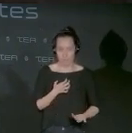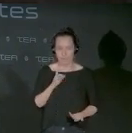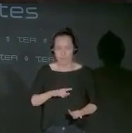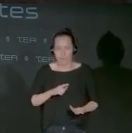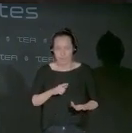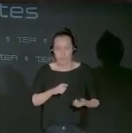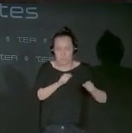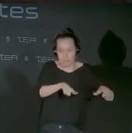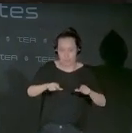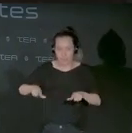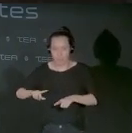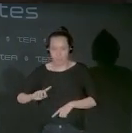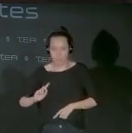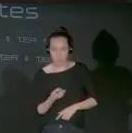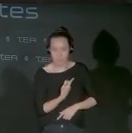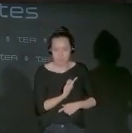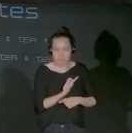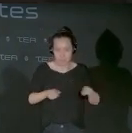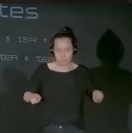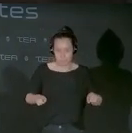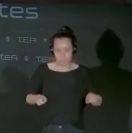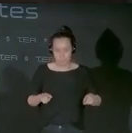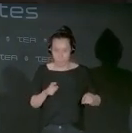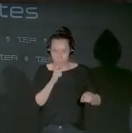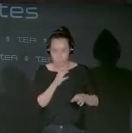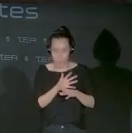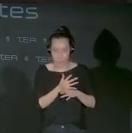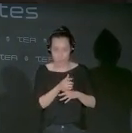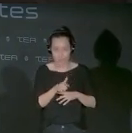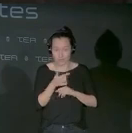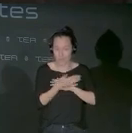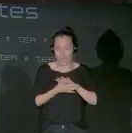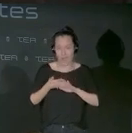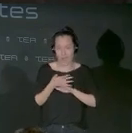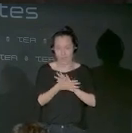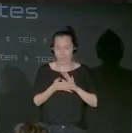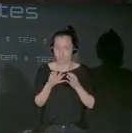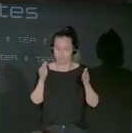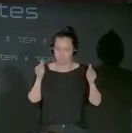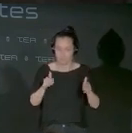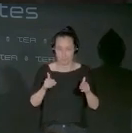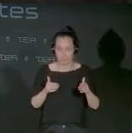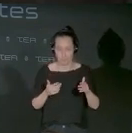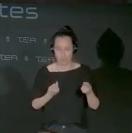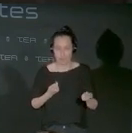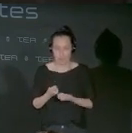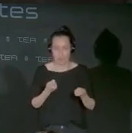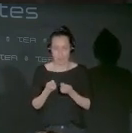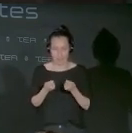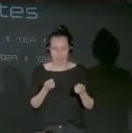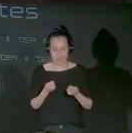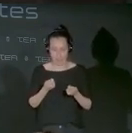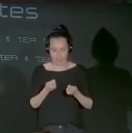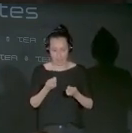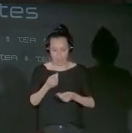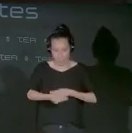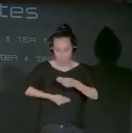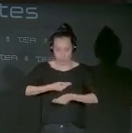interoperability. And user-generated content, how to deal with this stuff. Game dev is one of those sectors that is like